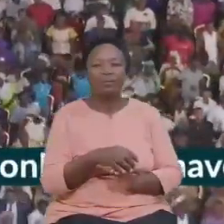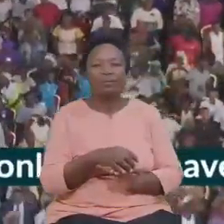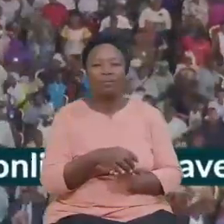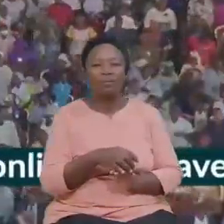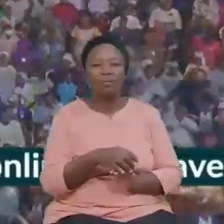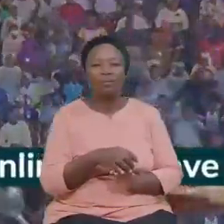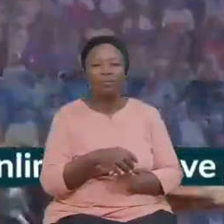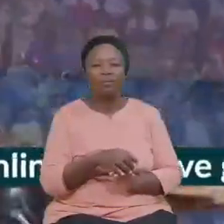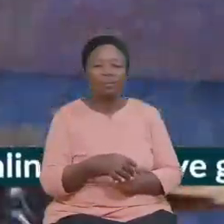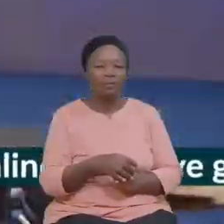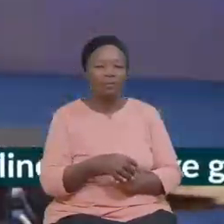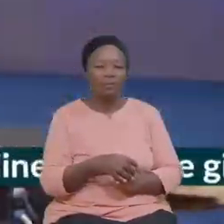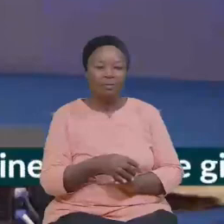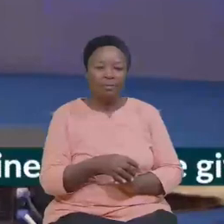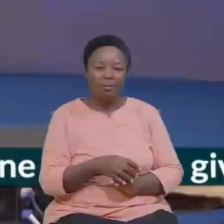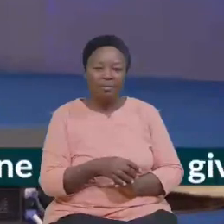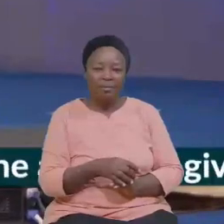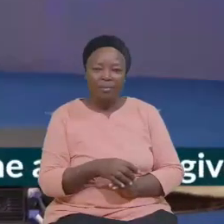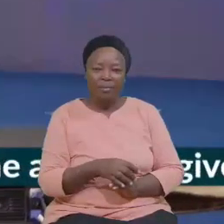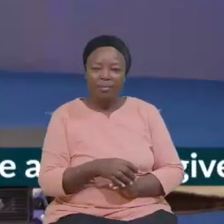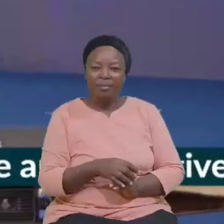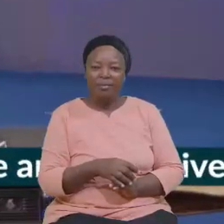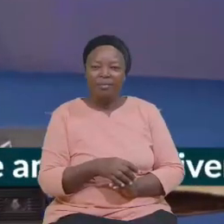Thank you.